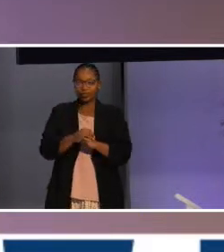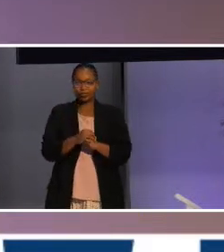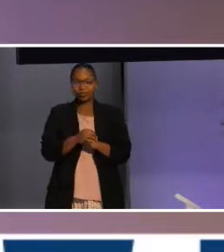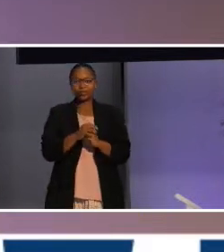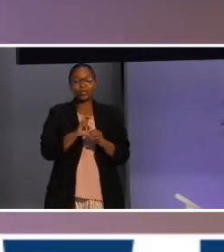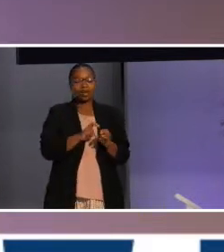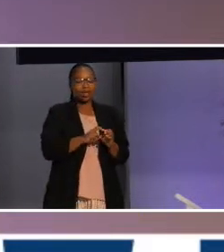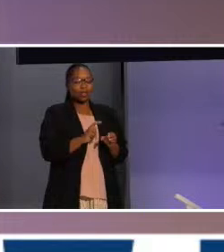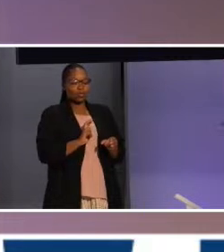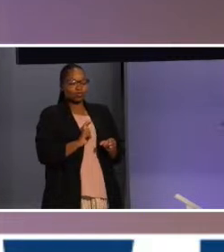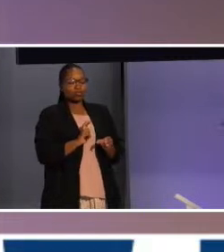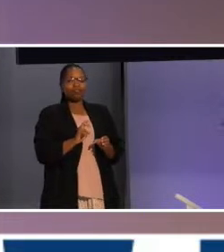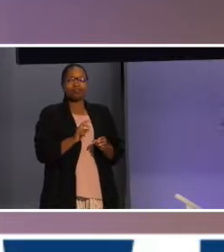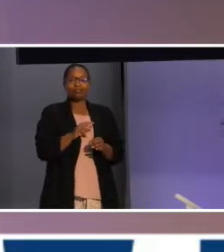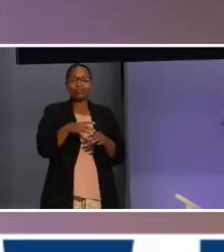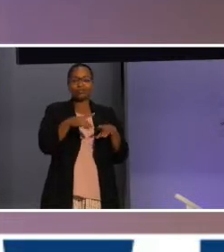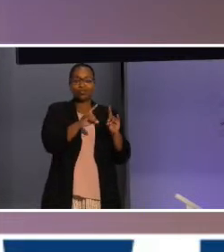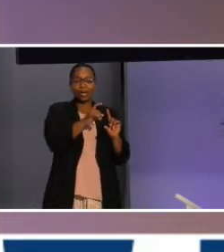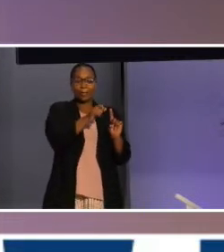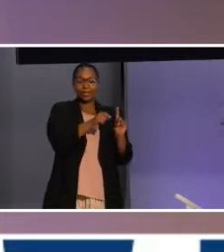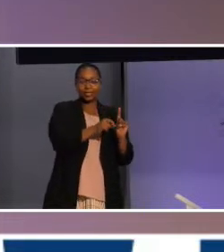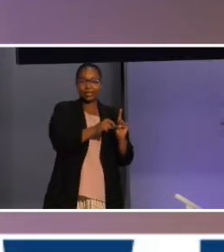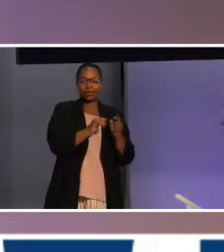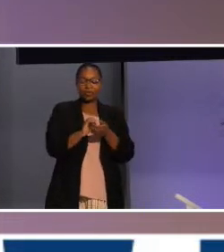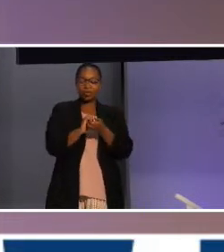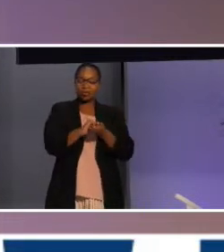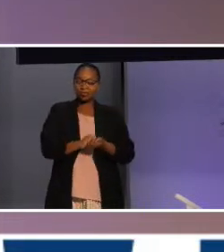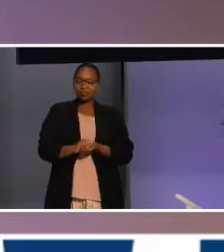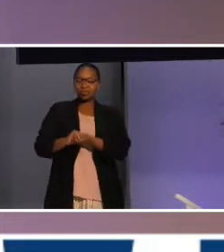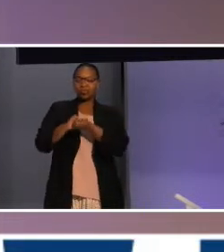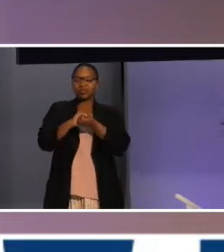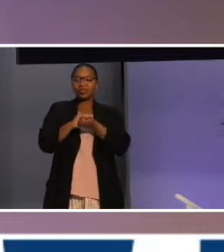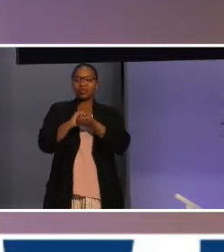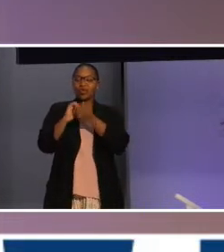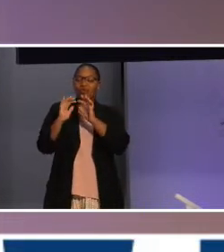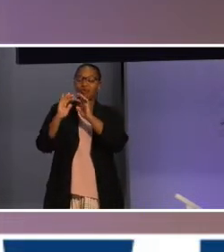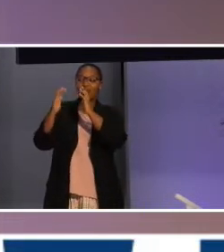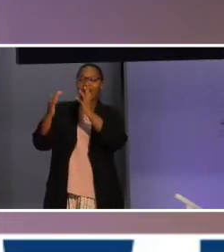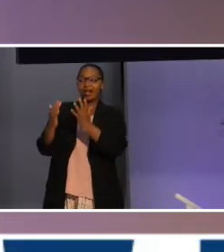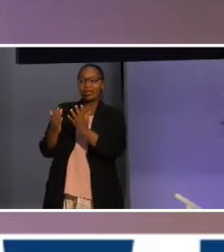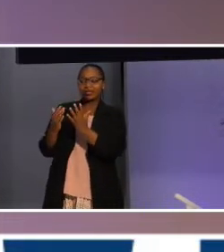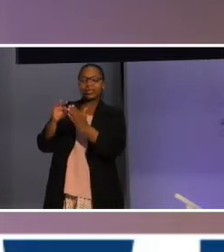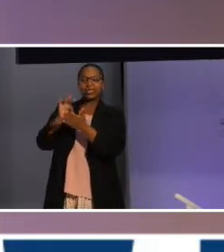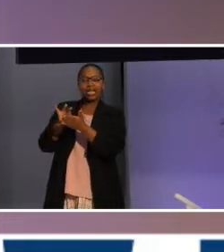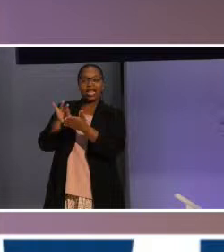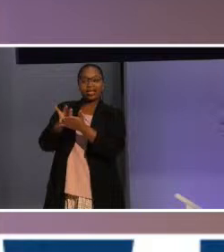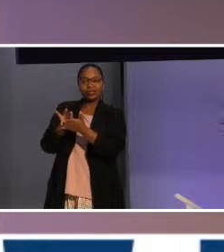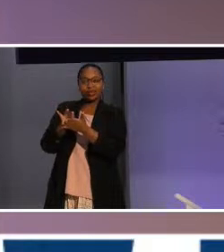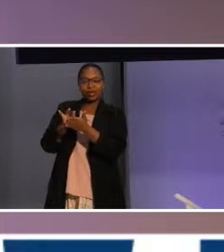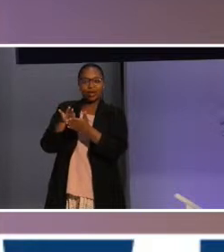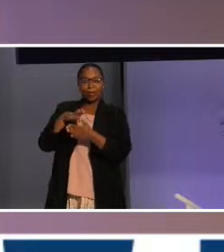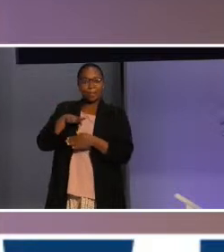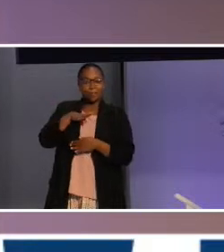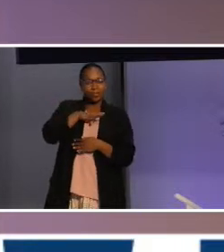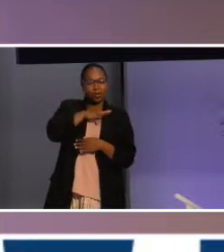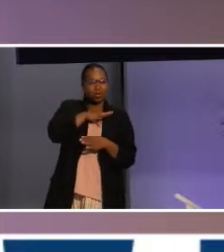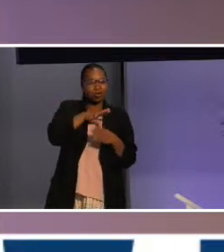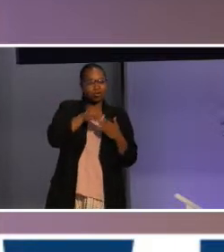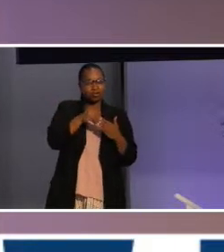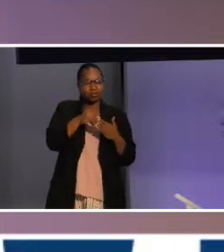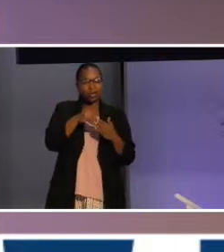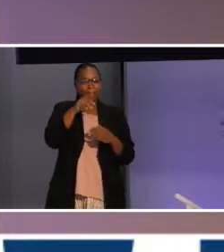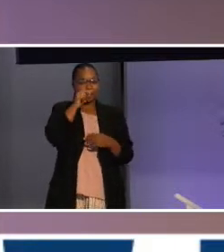chairperson of the Association of World Election Bodies, Mr. Rajiv